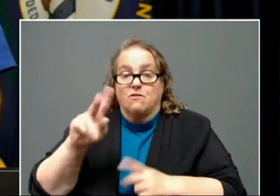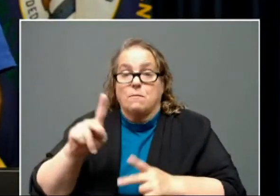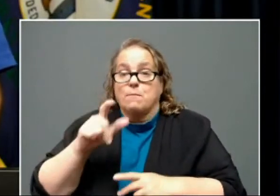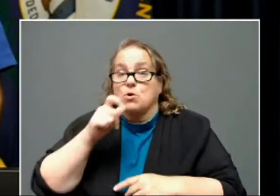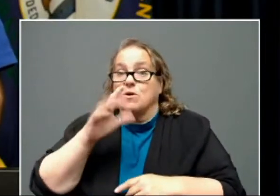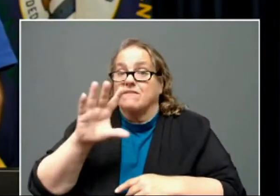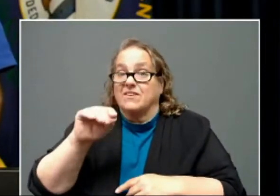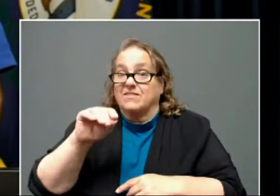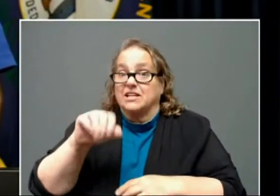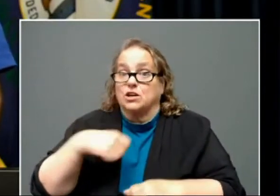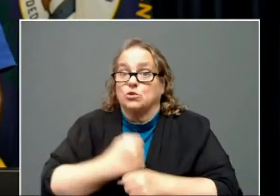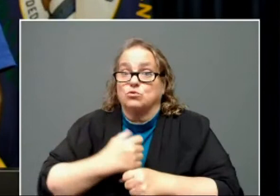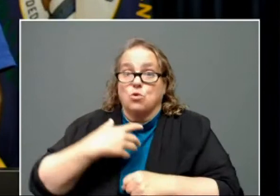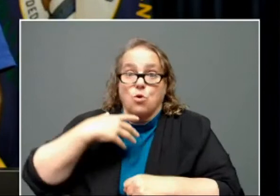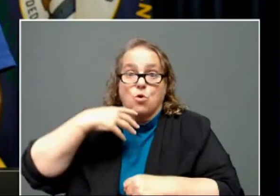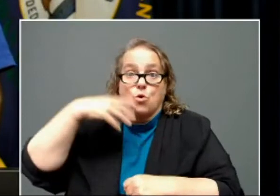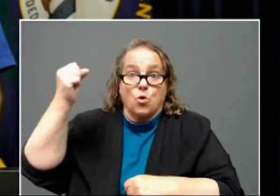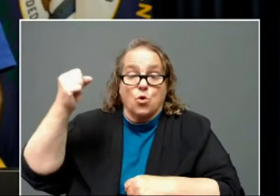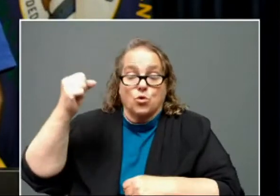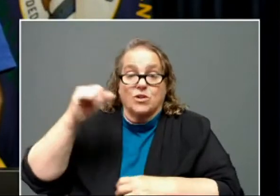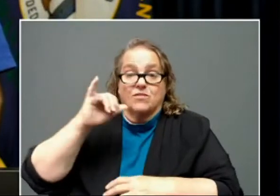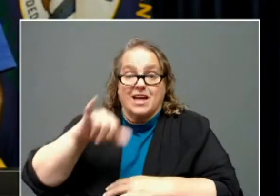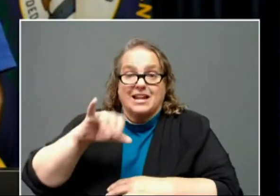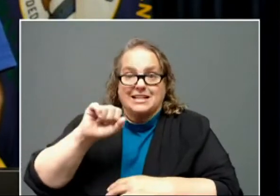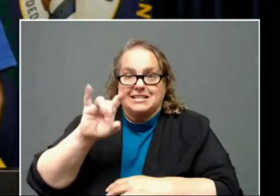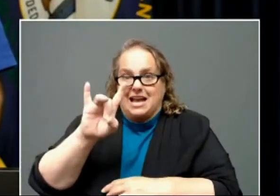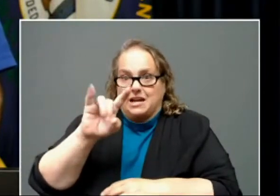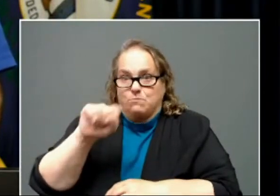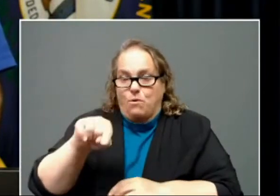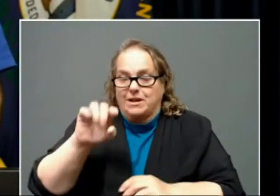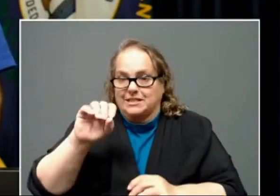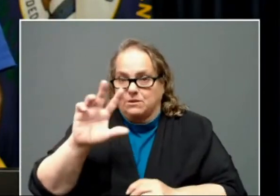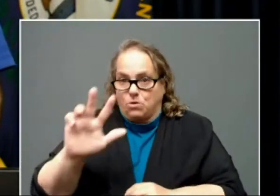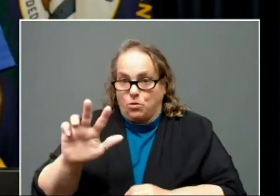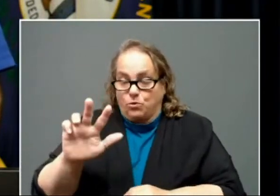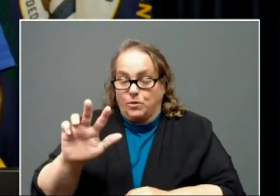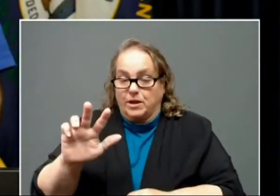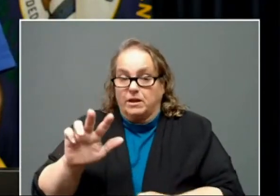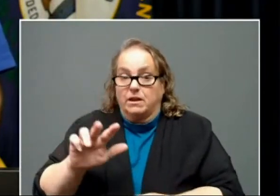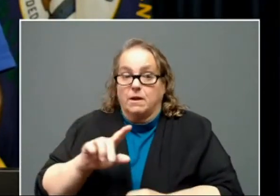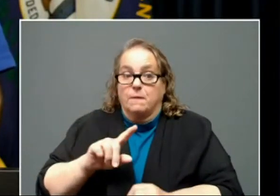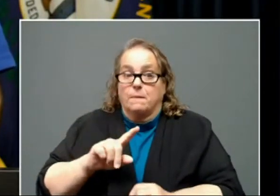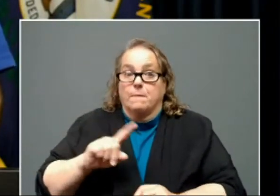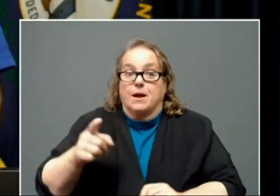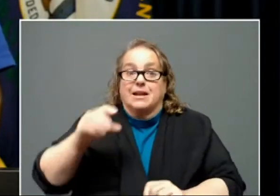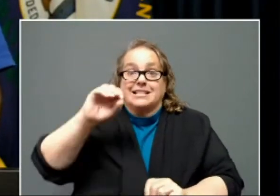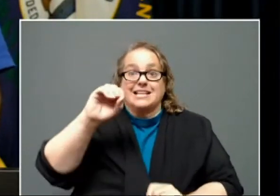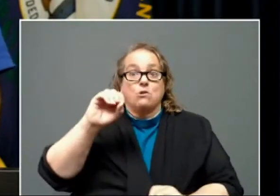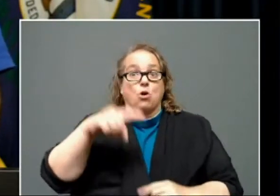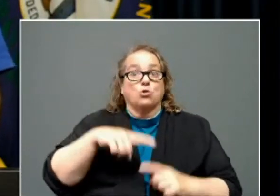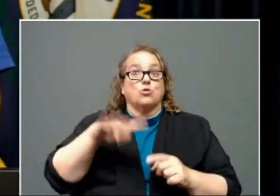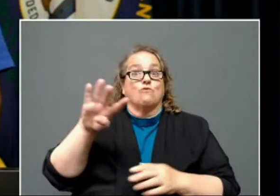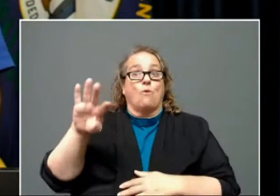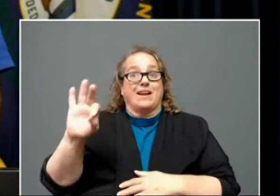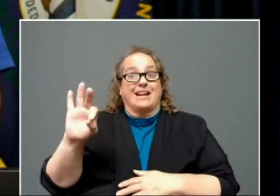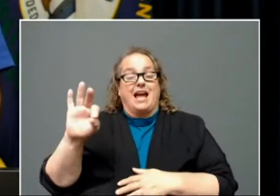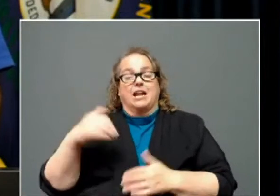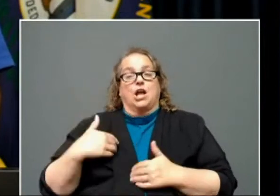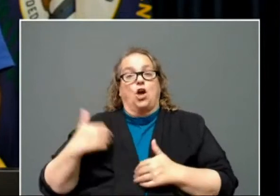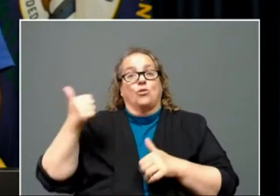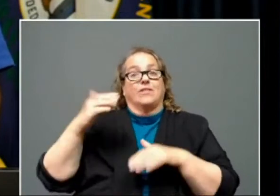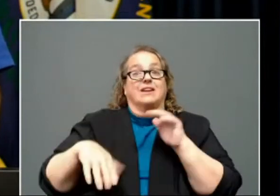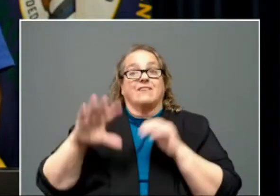and older. That is 8.03, but 0 to 49 years, in other words, younger than 50,